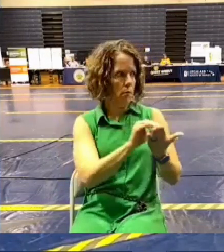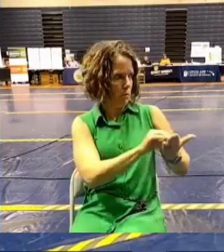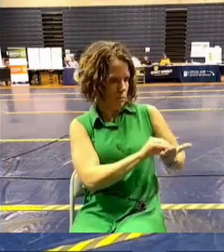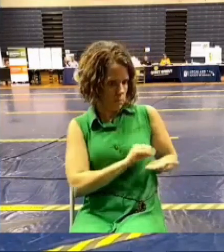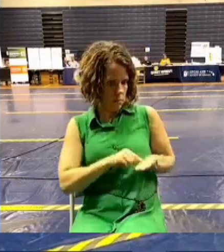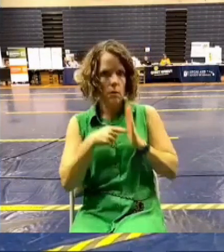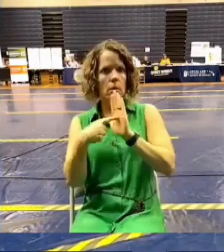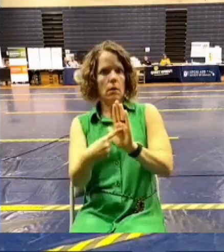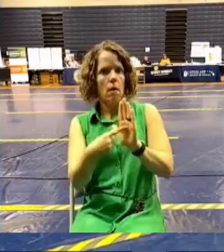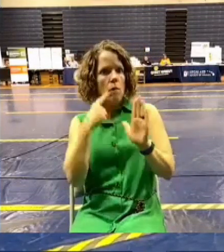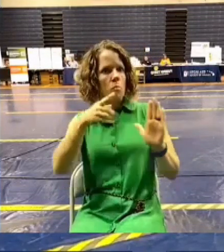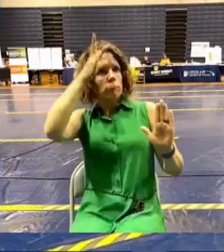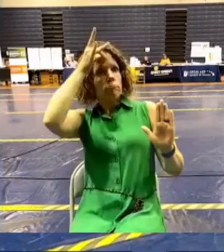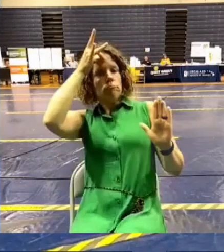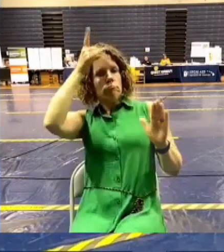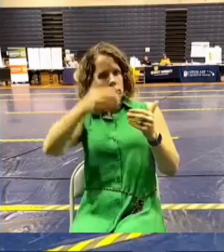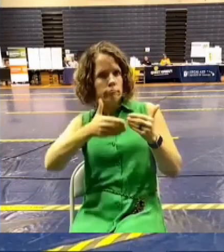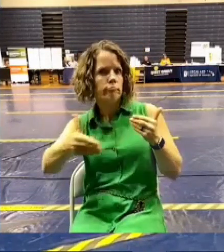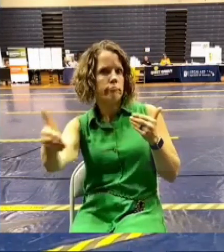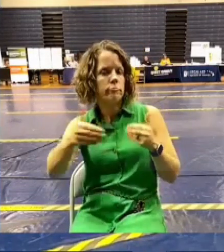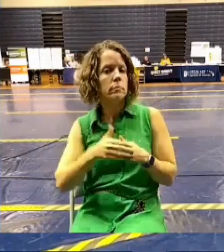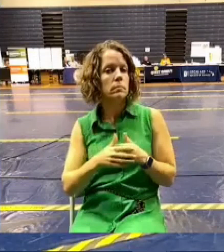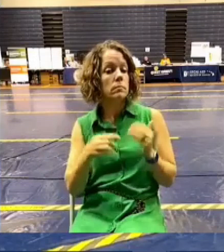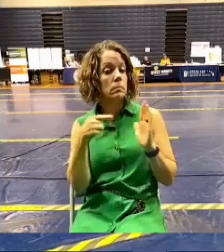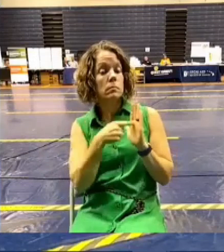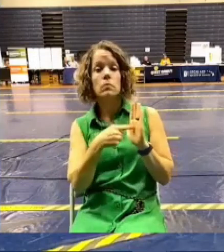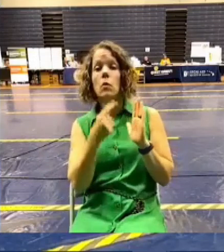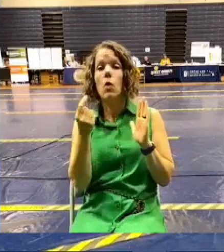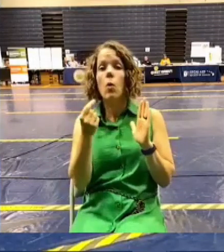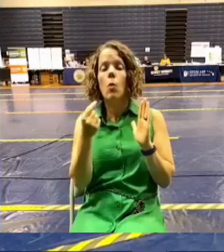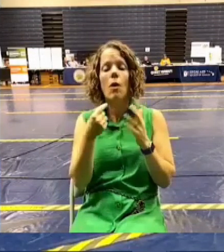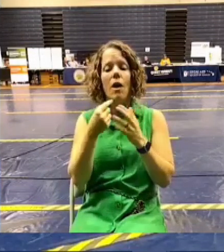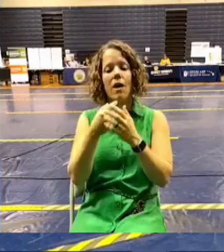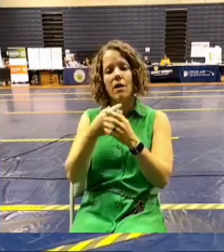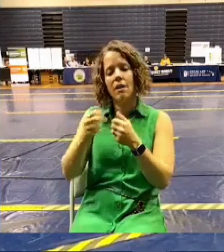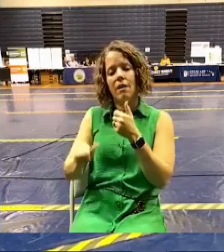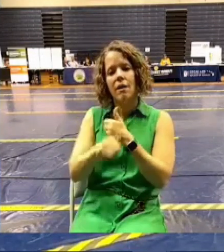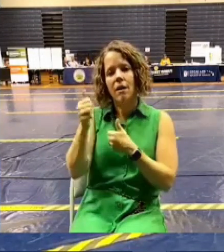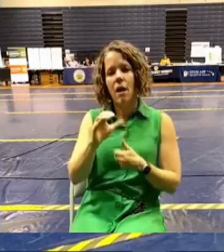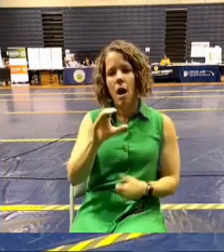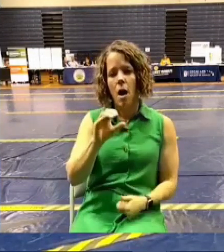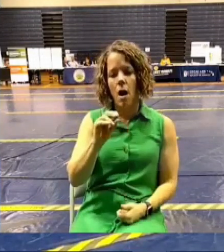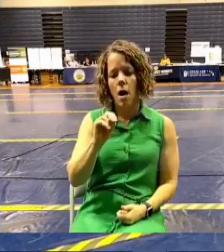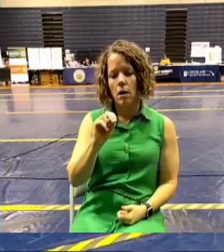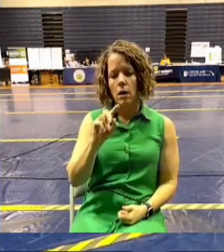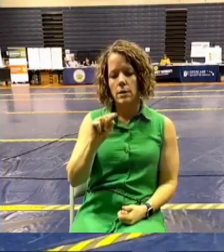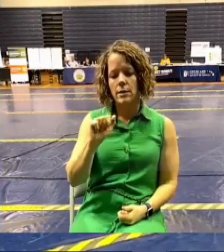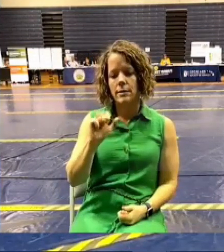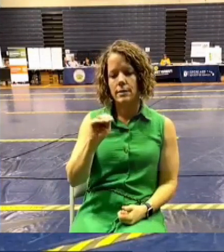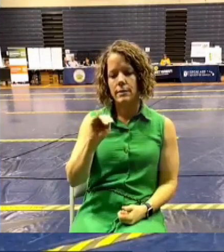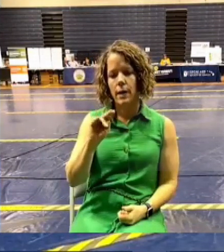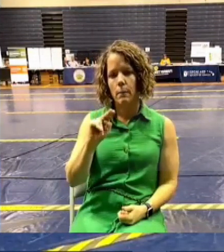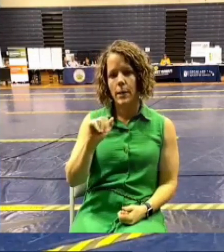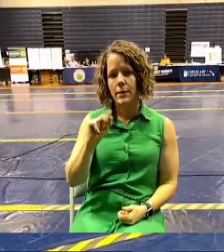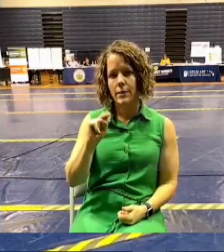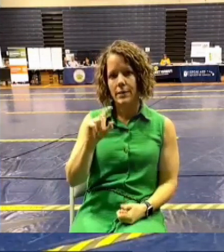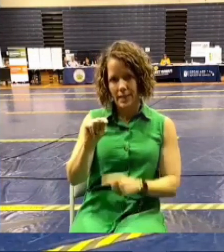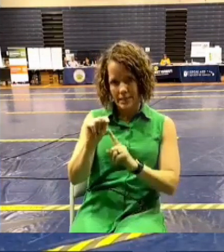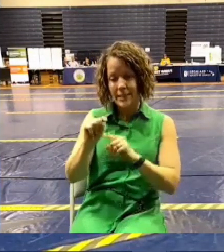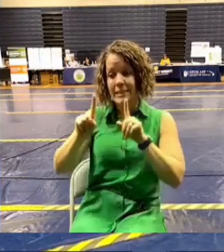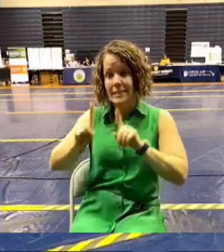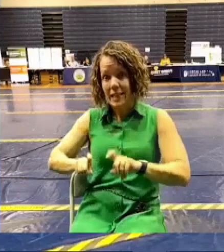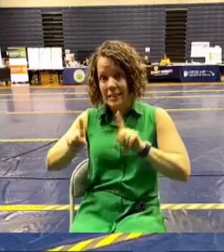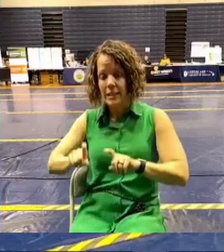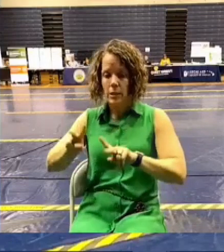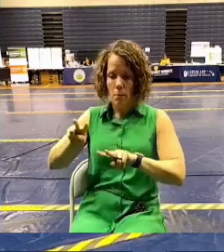I'm going to read this to you, and it is the Contaminant Samplings, Testing, Reporting, and Monitoring Project. So that falls